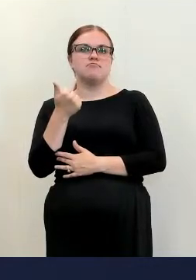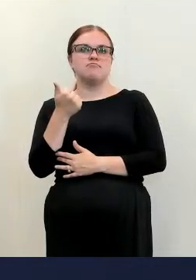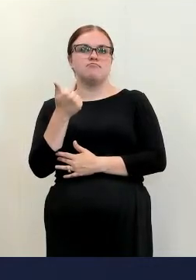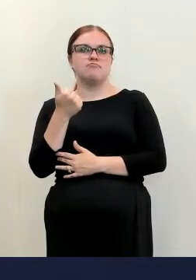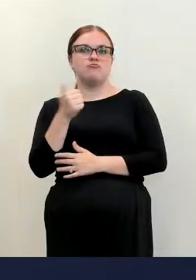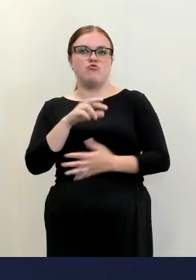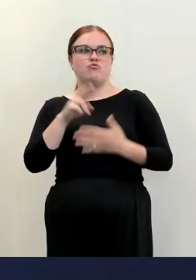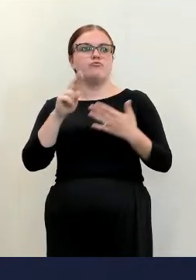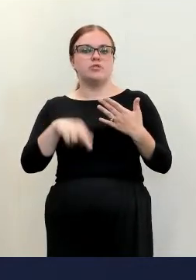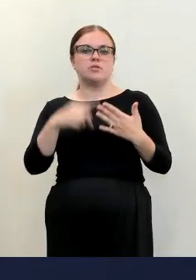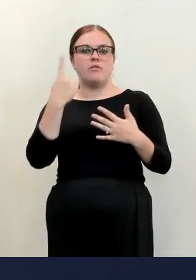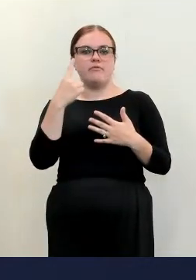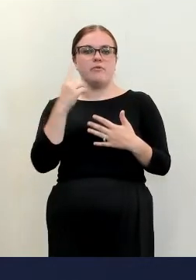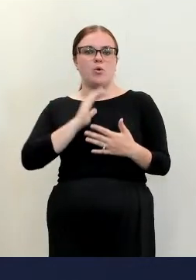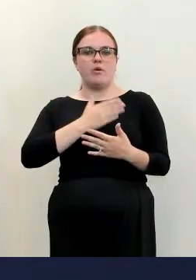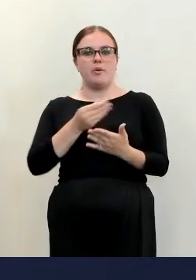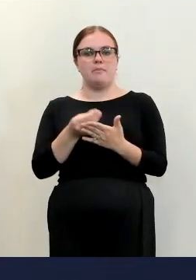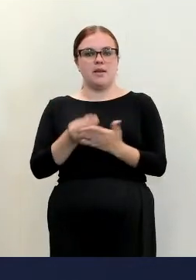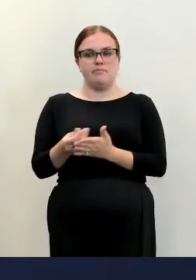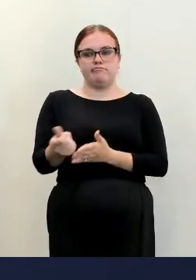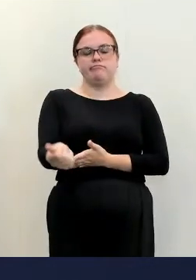bang for our investment, so to speak.